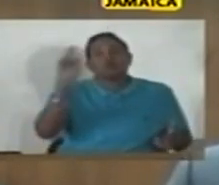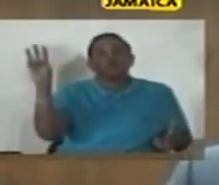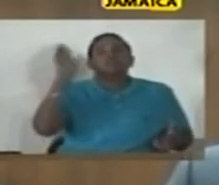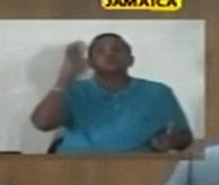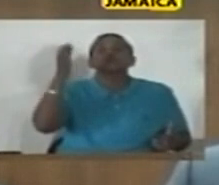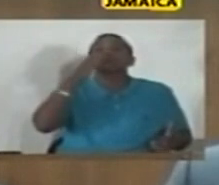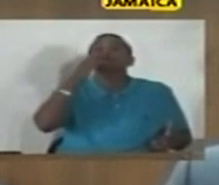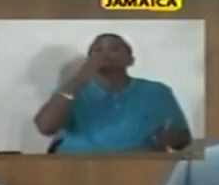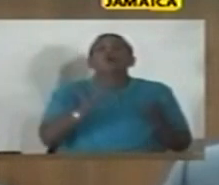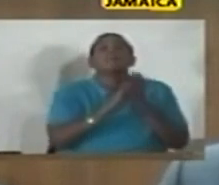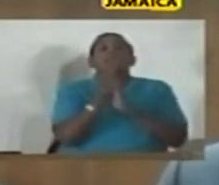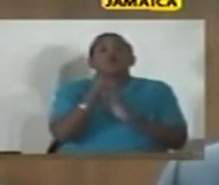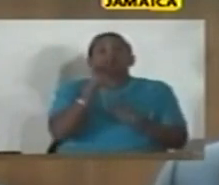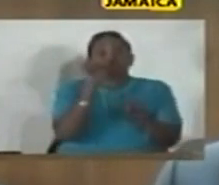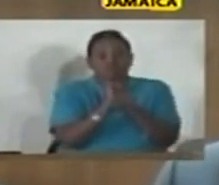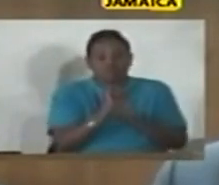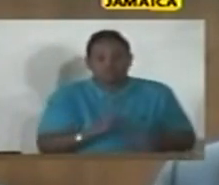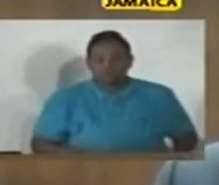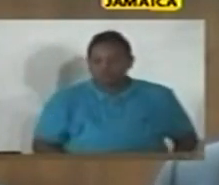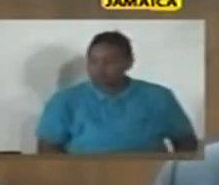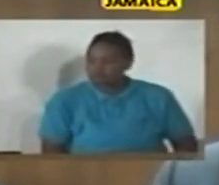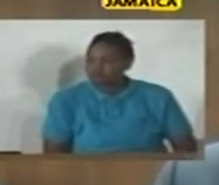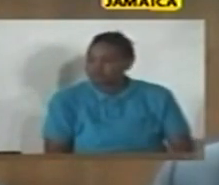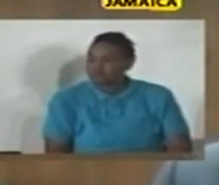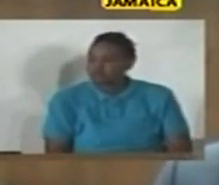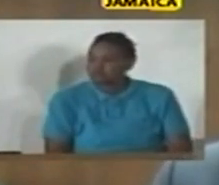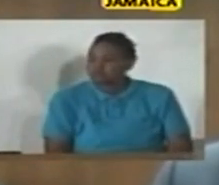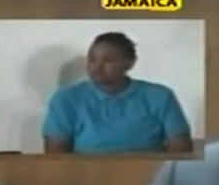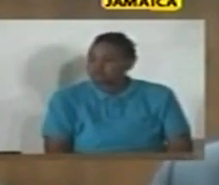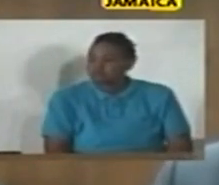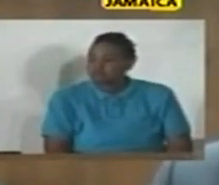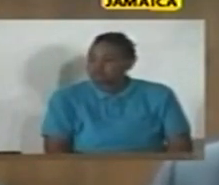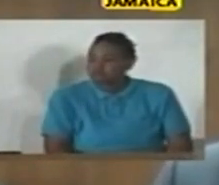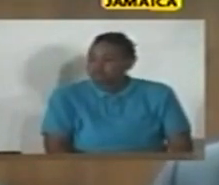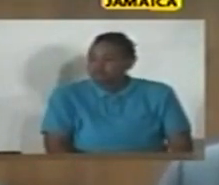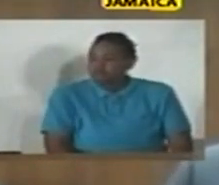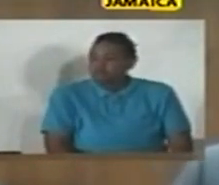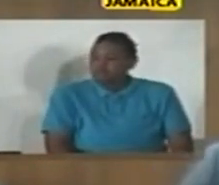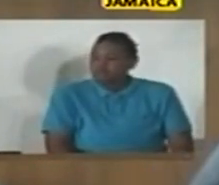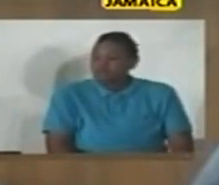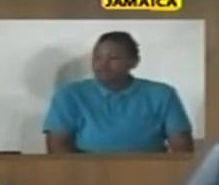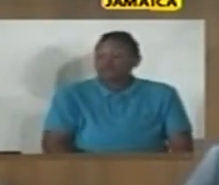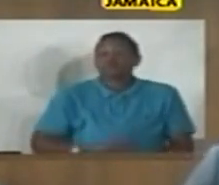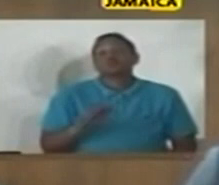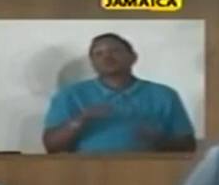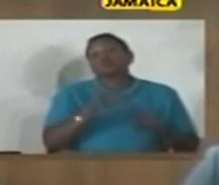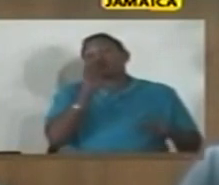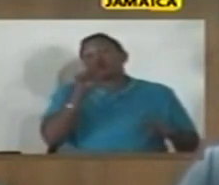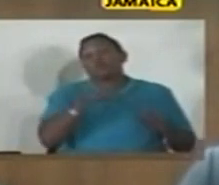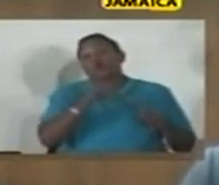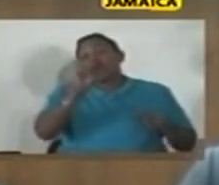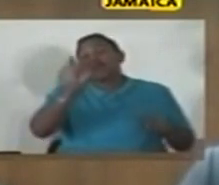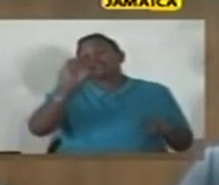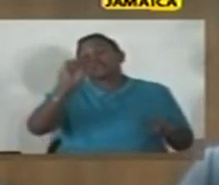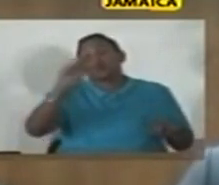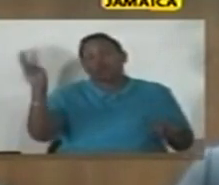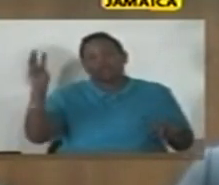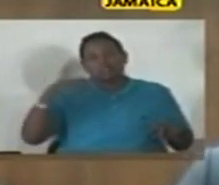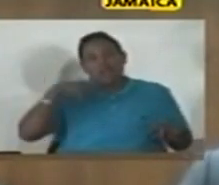soon become a reality. And whenever I talk about IDT West, I